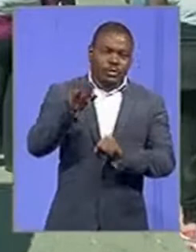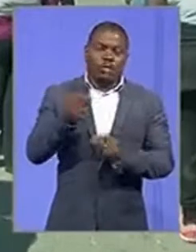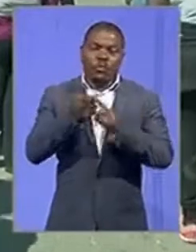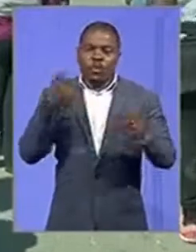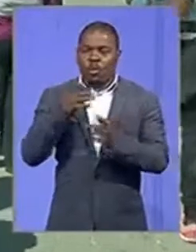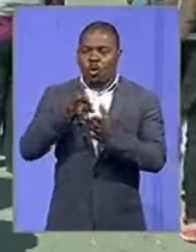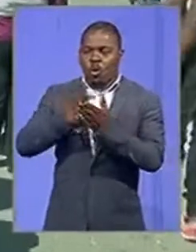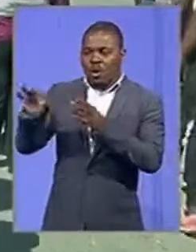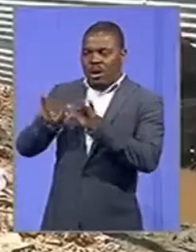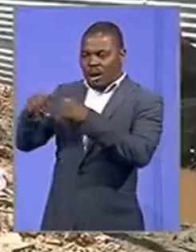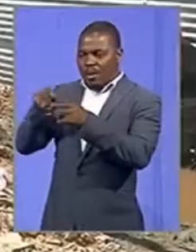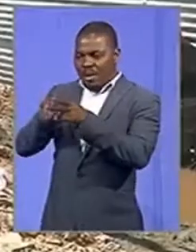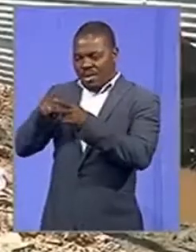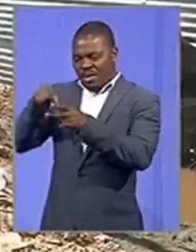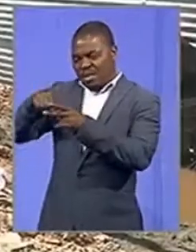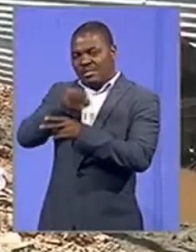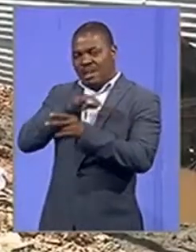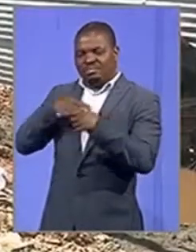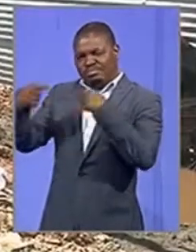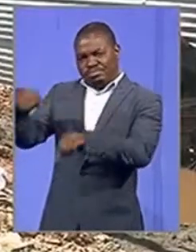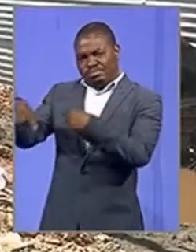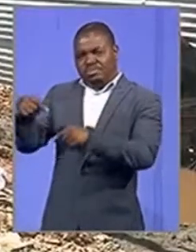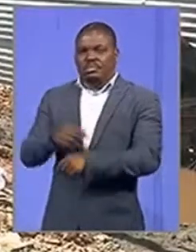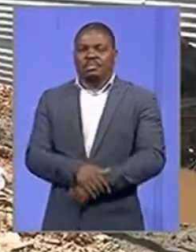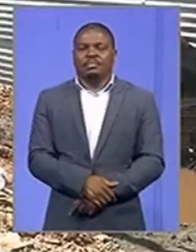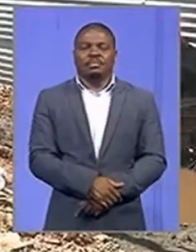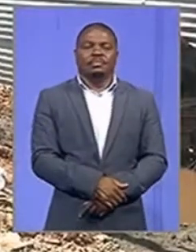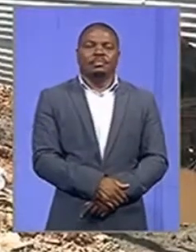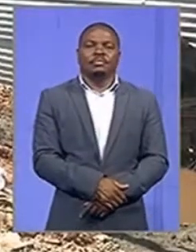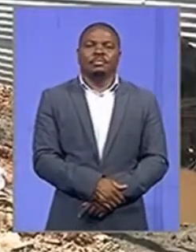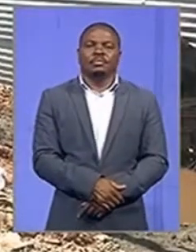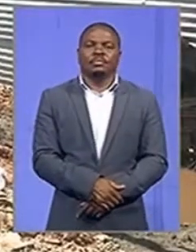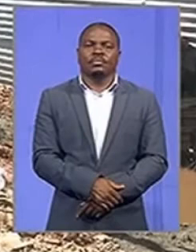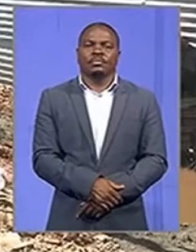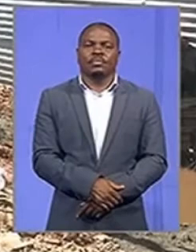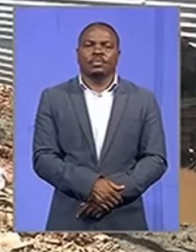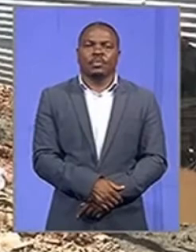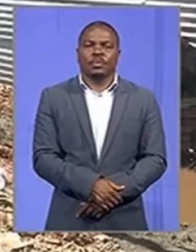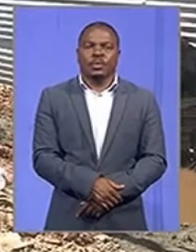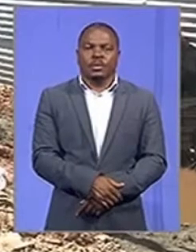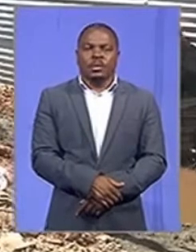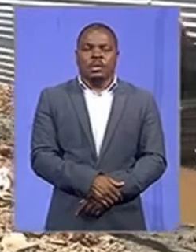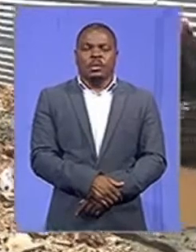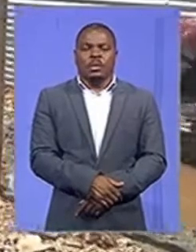bao a dirang nabo. Motlalepula Morake, SABC News, White City gaufi le Roodepan.